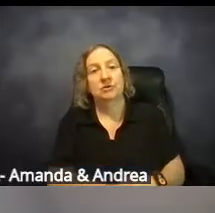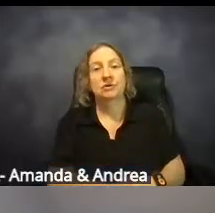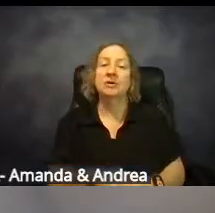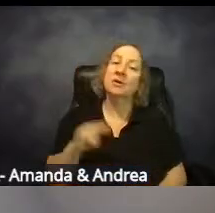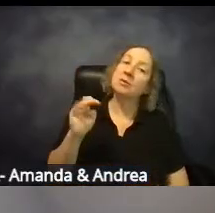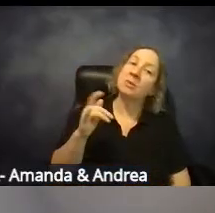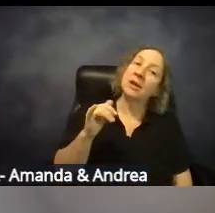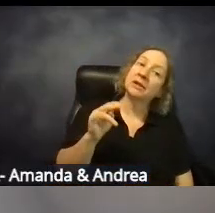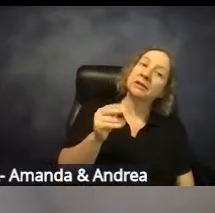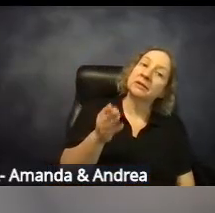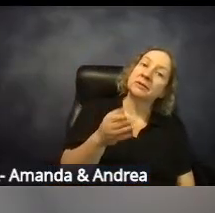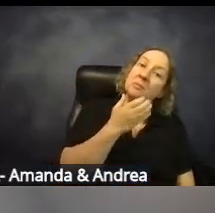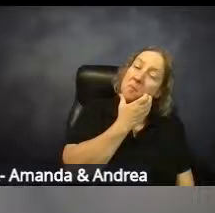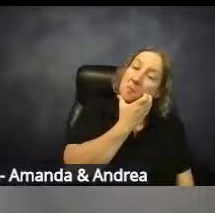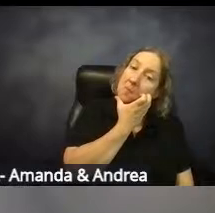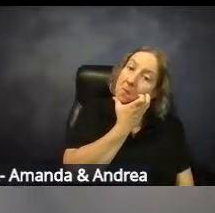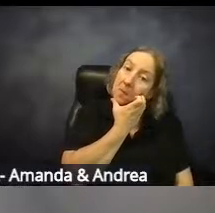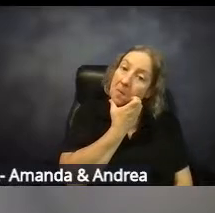Megan?